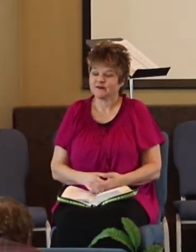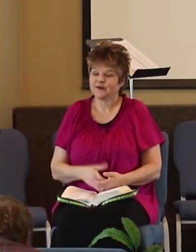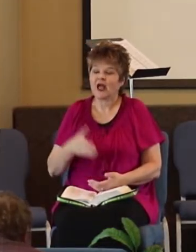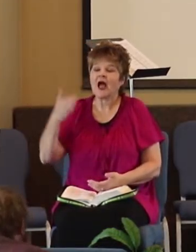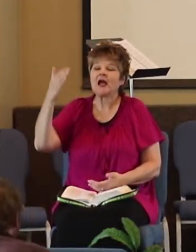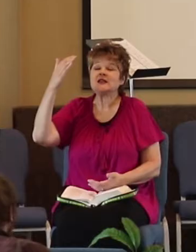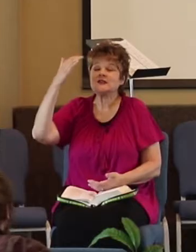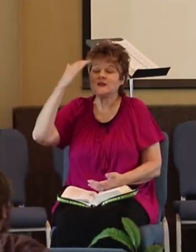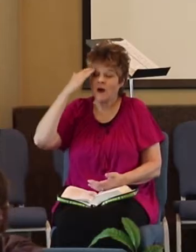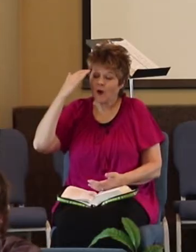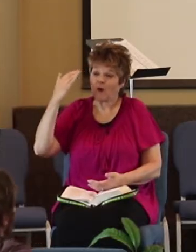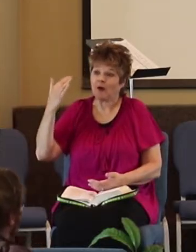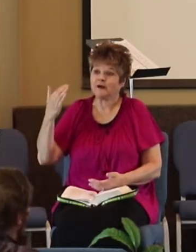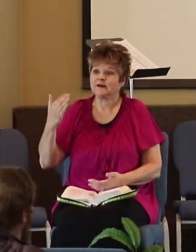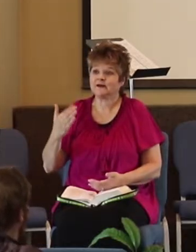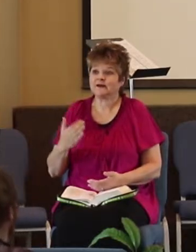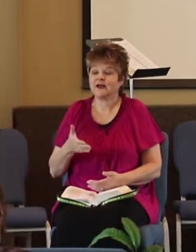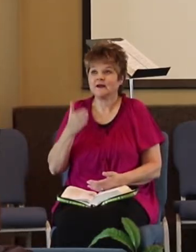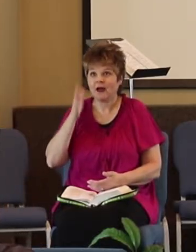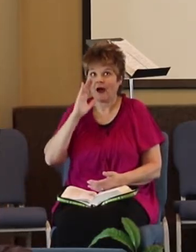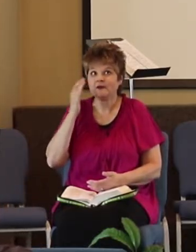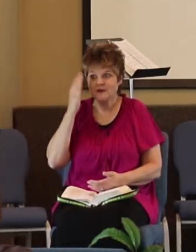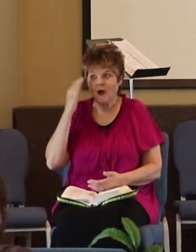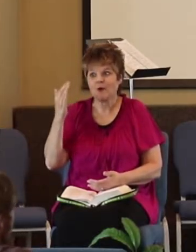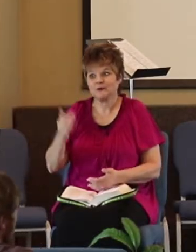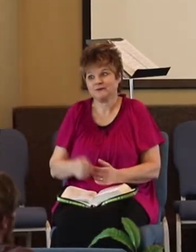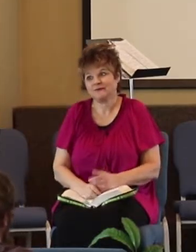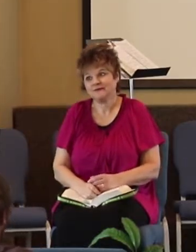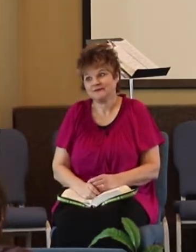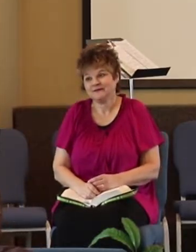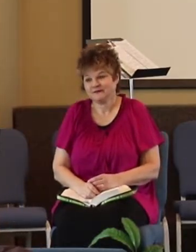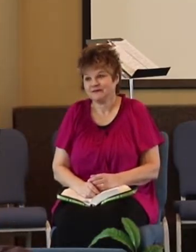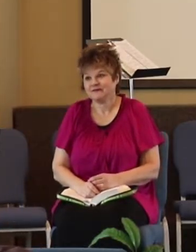I know. Folks, God knows.